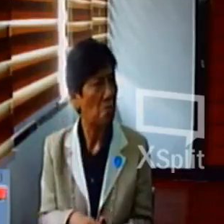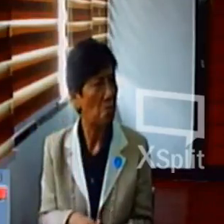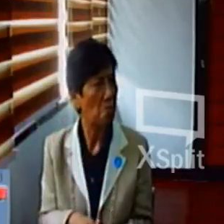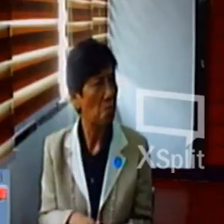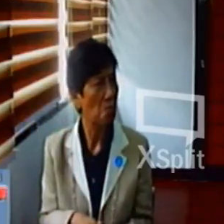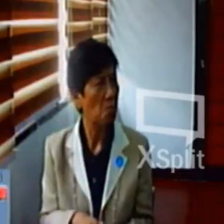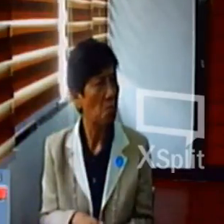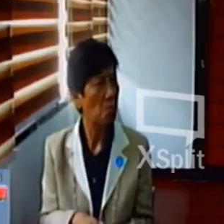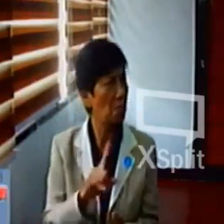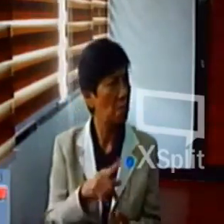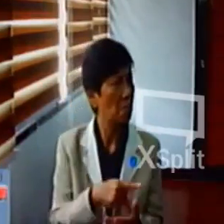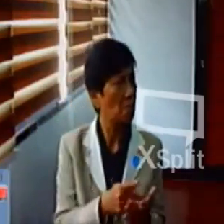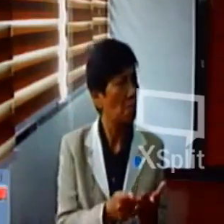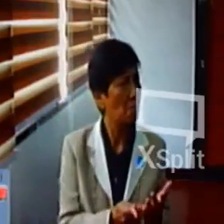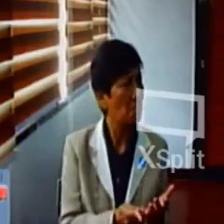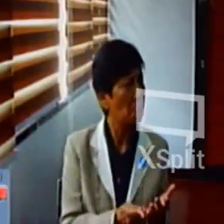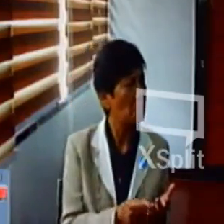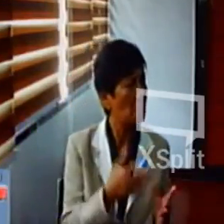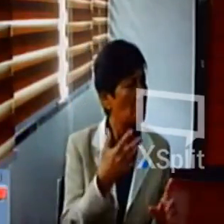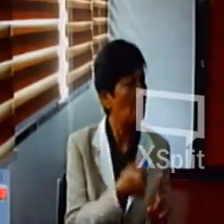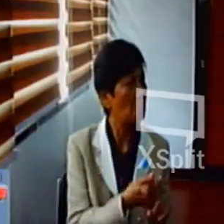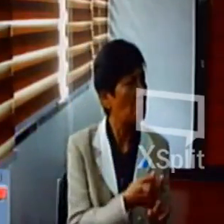What part of the impacts, ma'am?